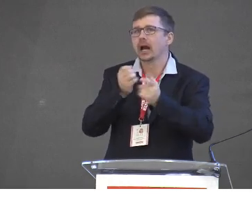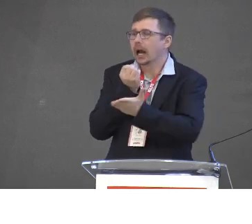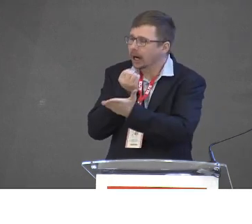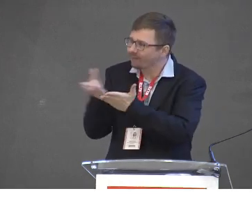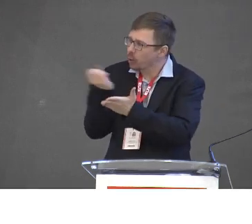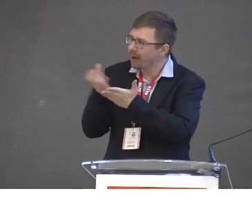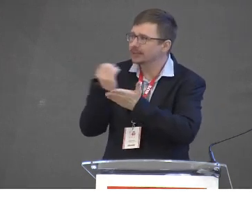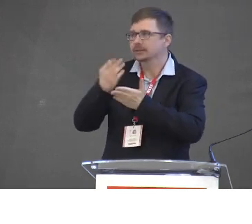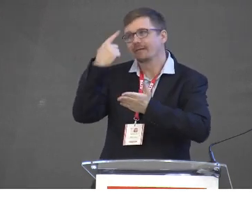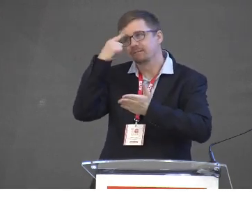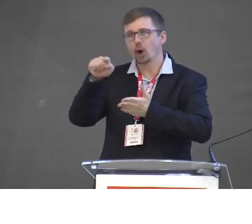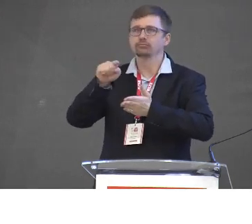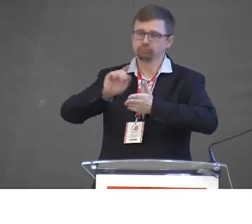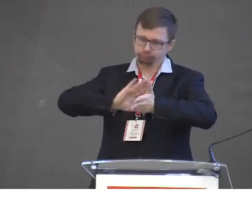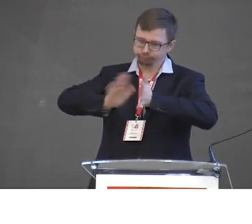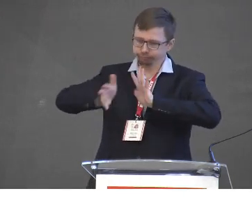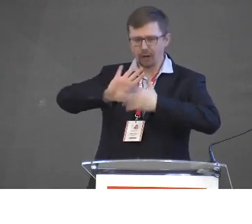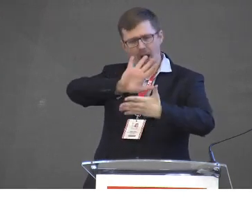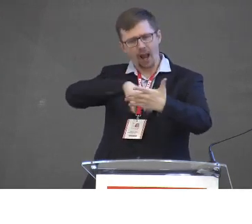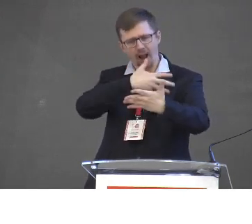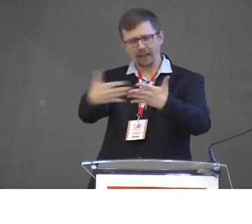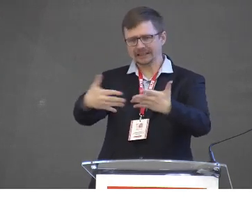one